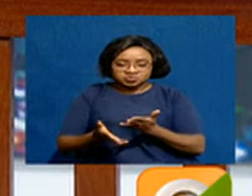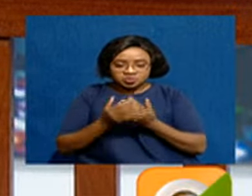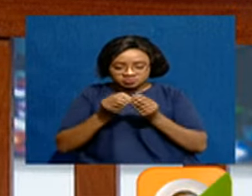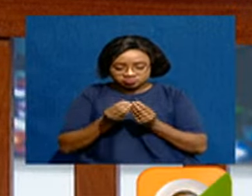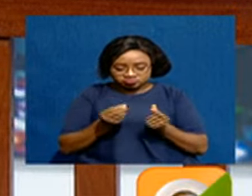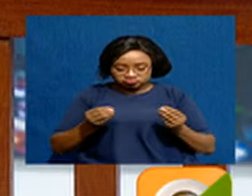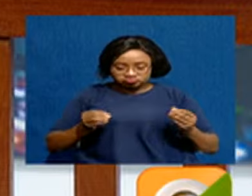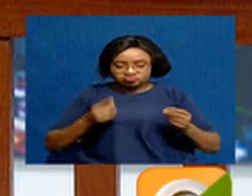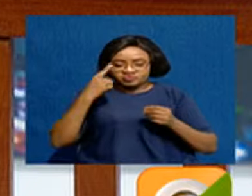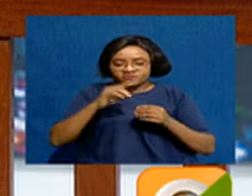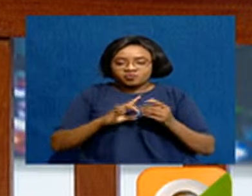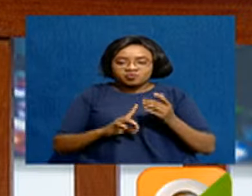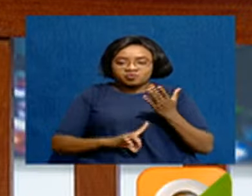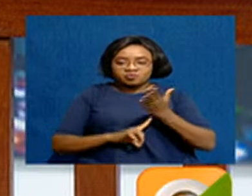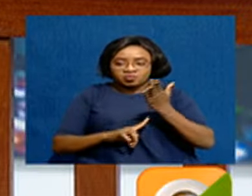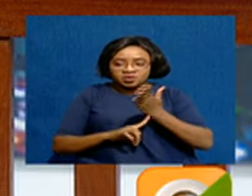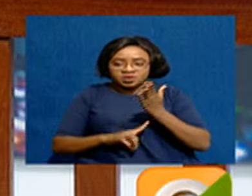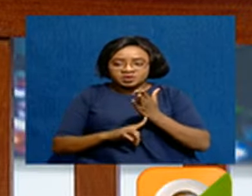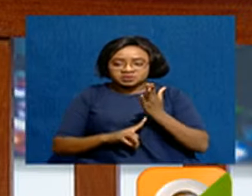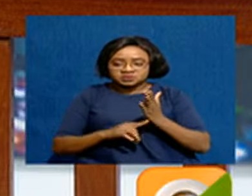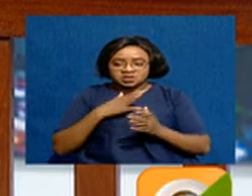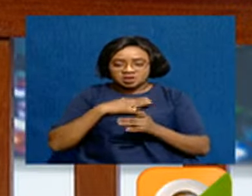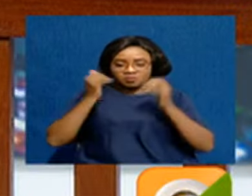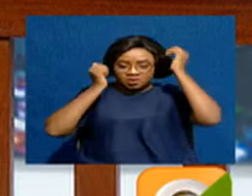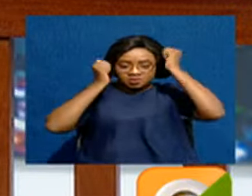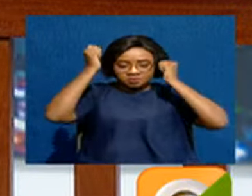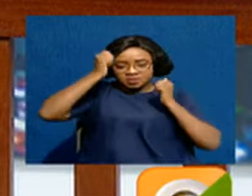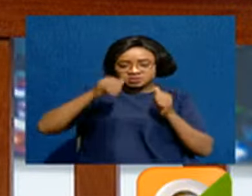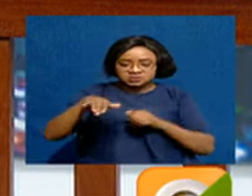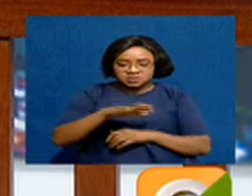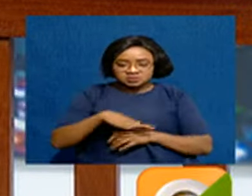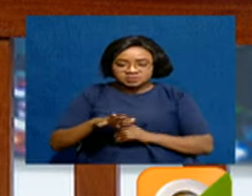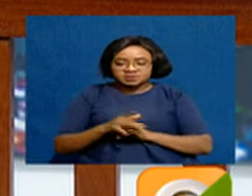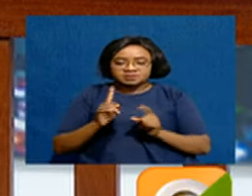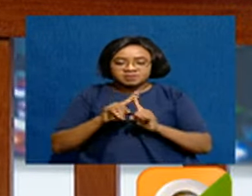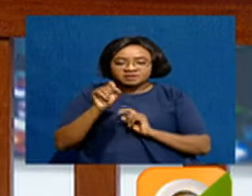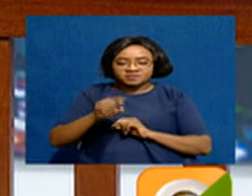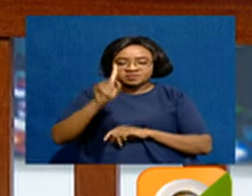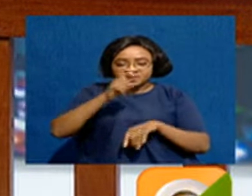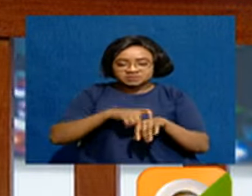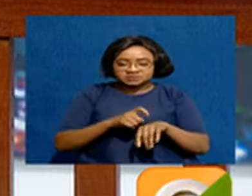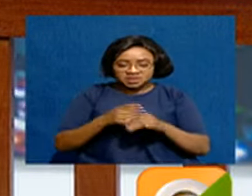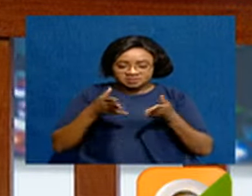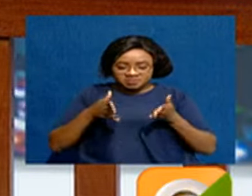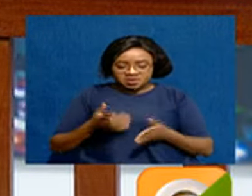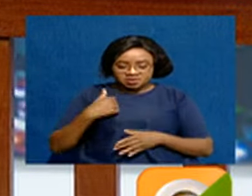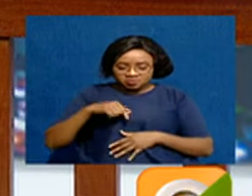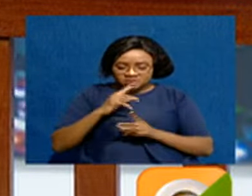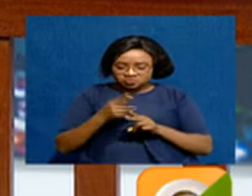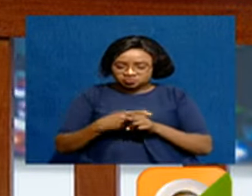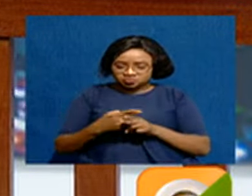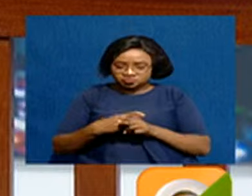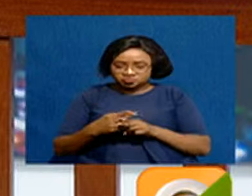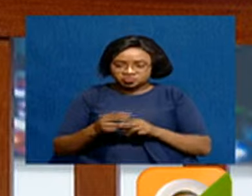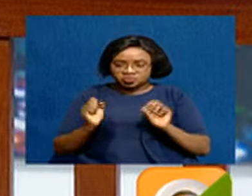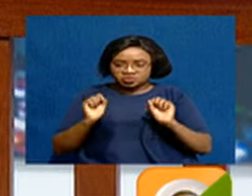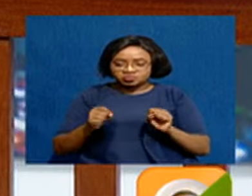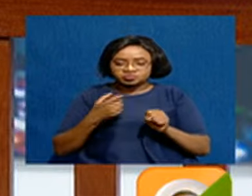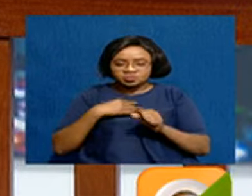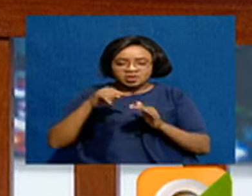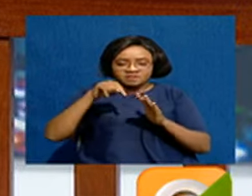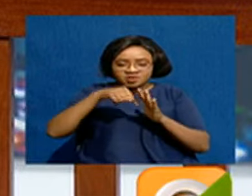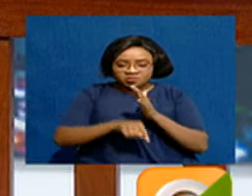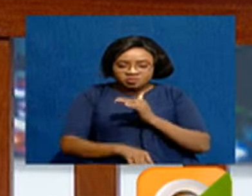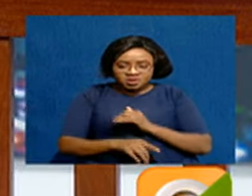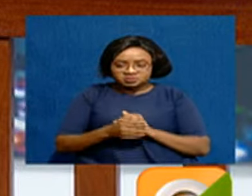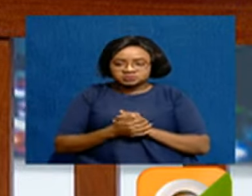of modernizing our military. Mm. Yes. For the first time now, very soon we'll have our very robust air